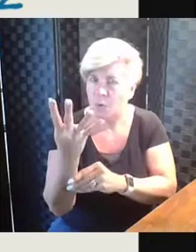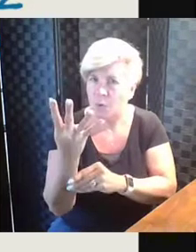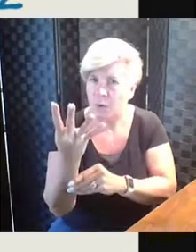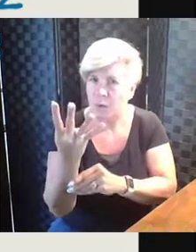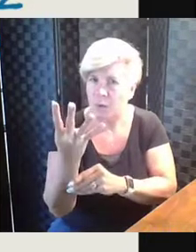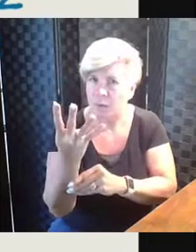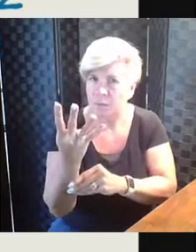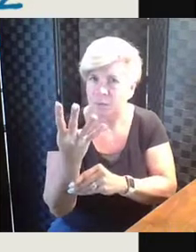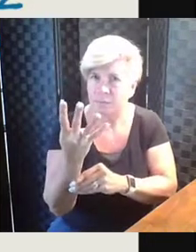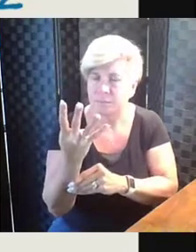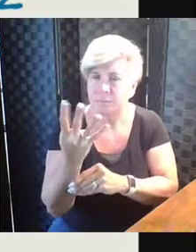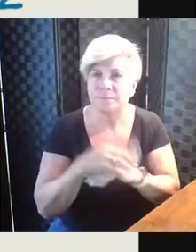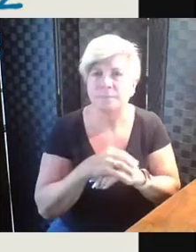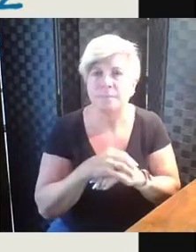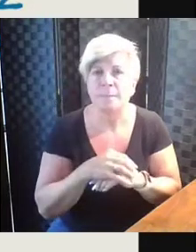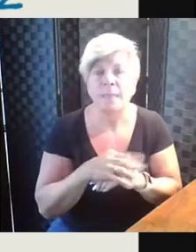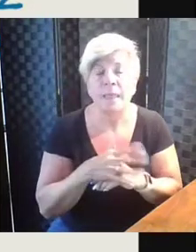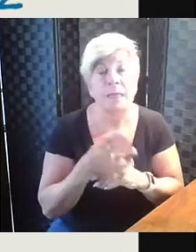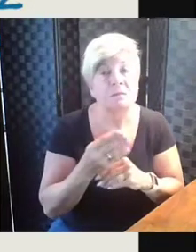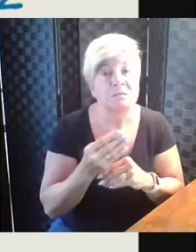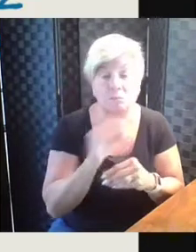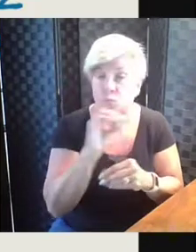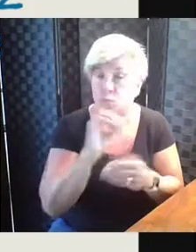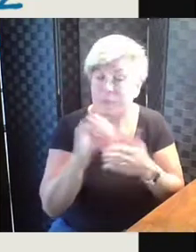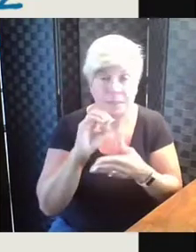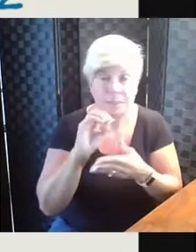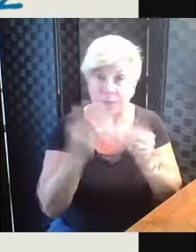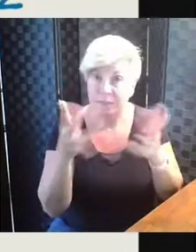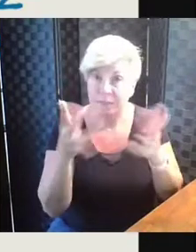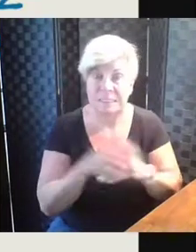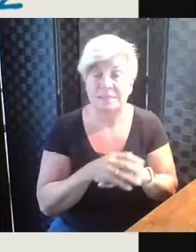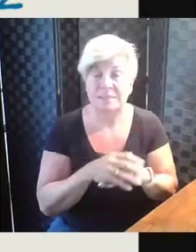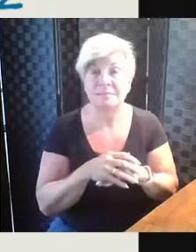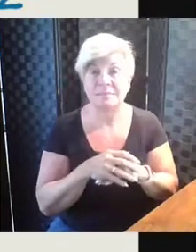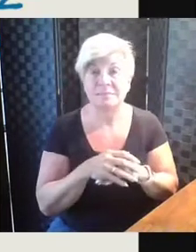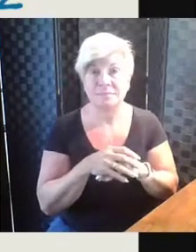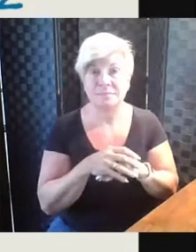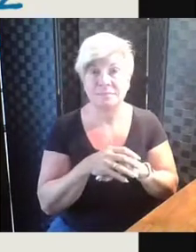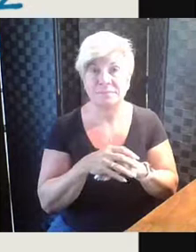the size of 4 marbles and just write the number 4 on the inside.